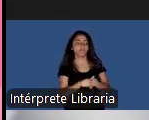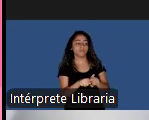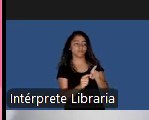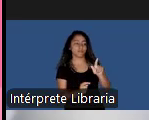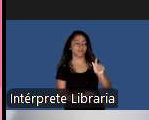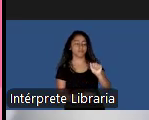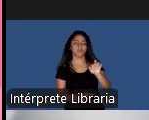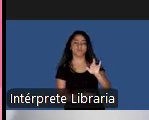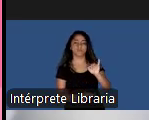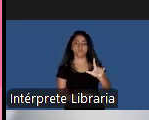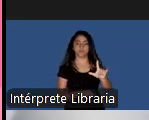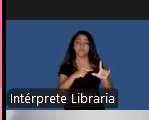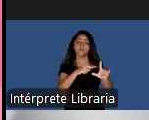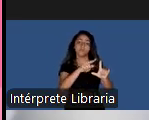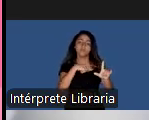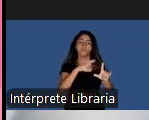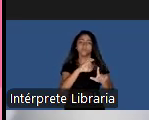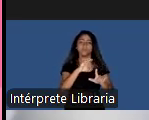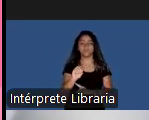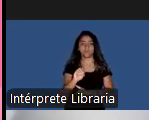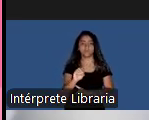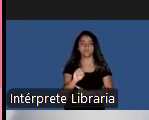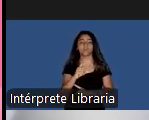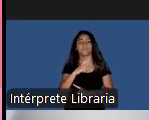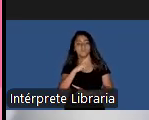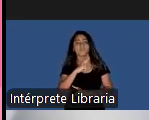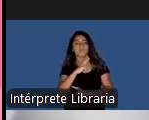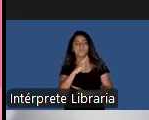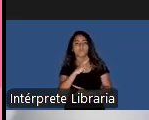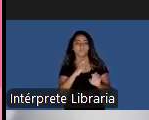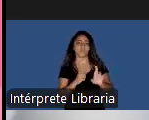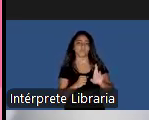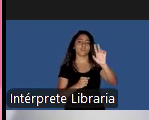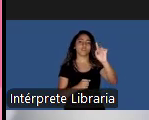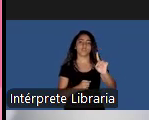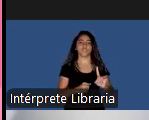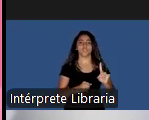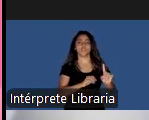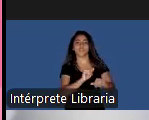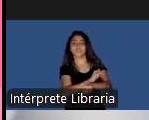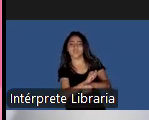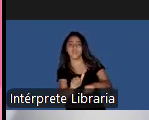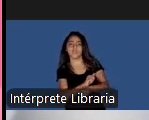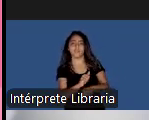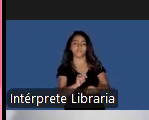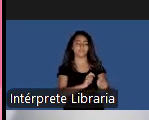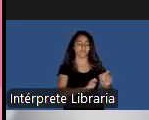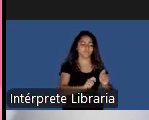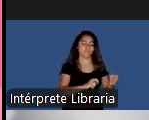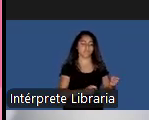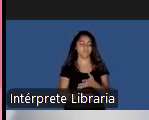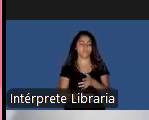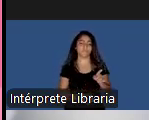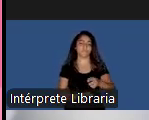Group, and Gabriel Loures, our newly appointed CEO, who's also overseeing growth strategy and new